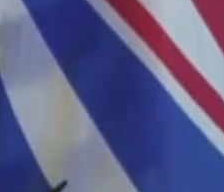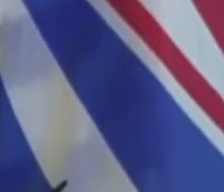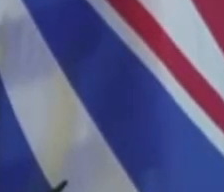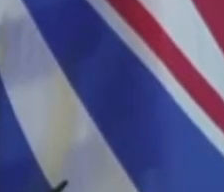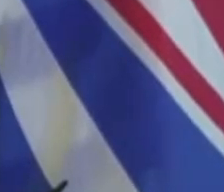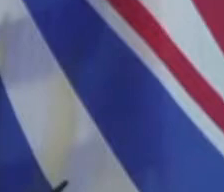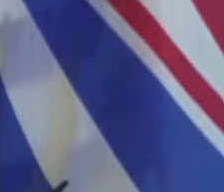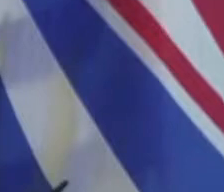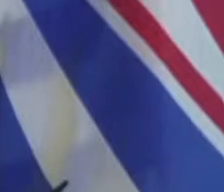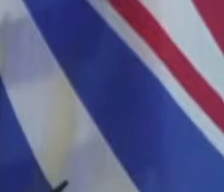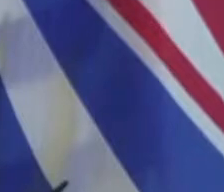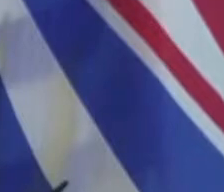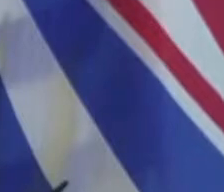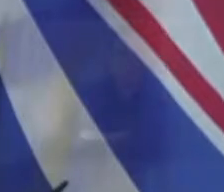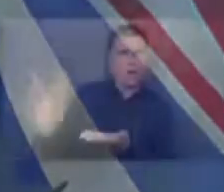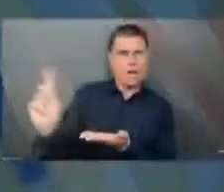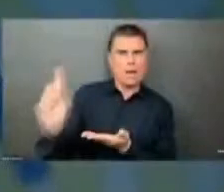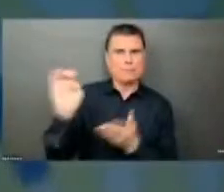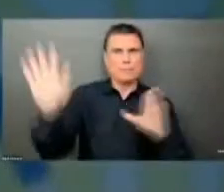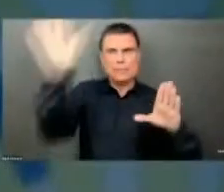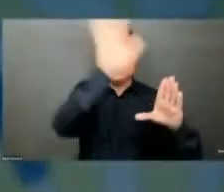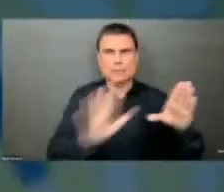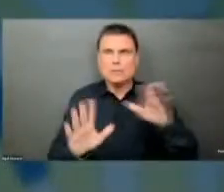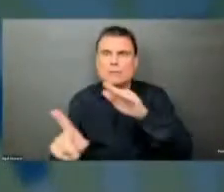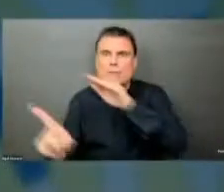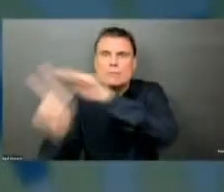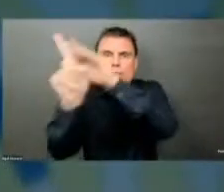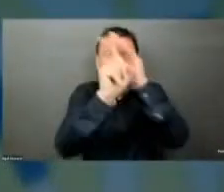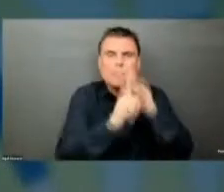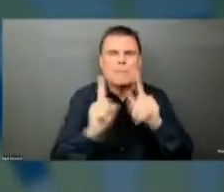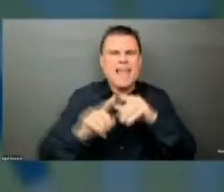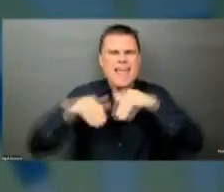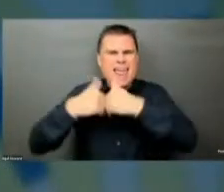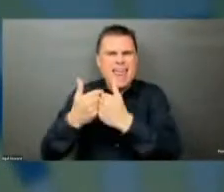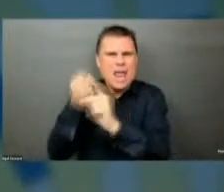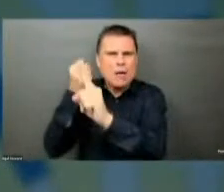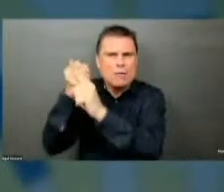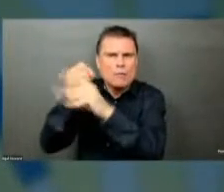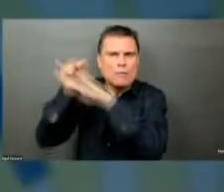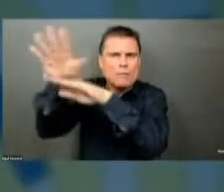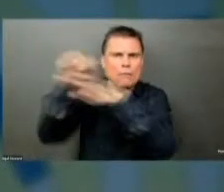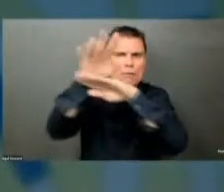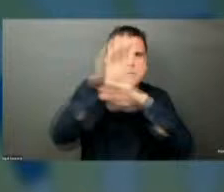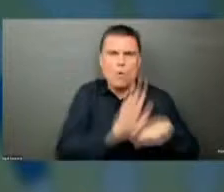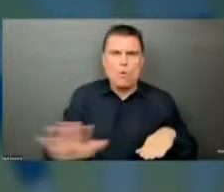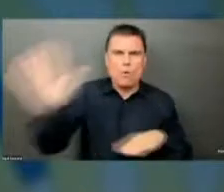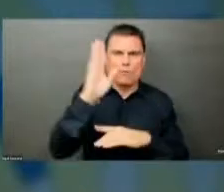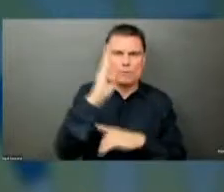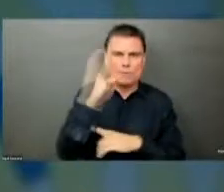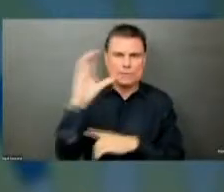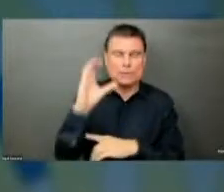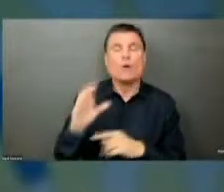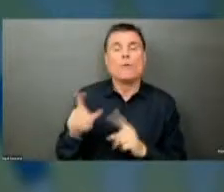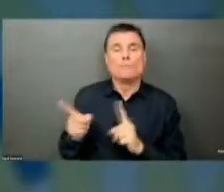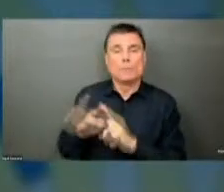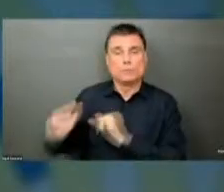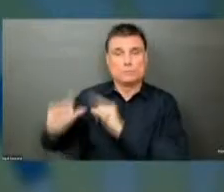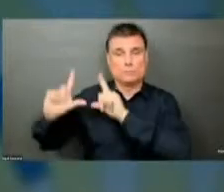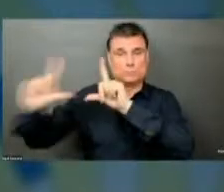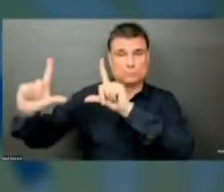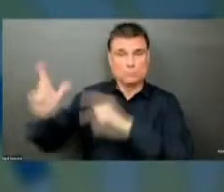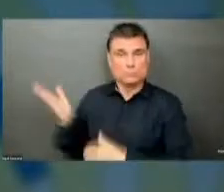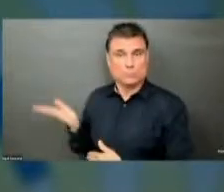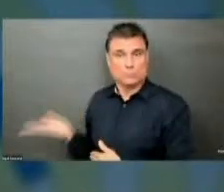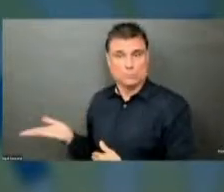Columbia. To start off with, geographically, this is the distribution of where cases are by health